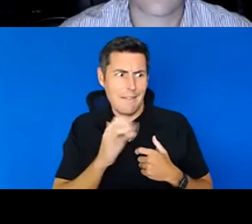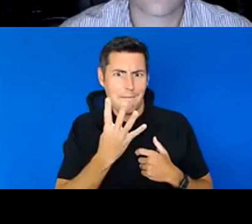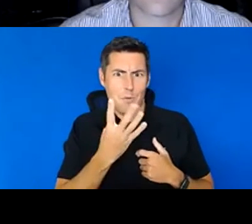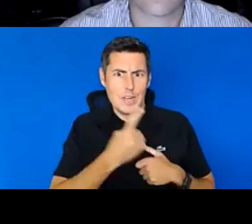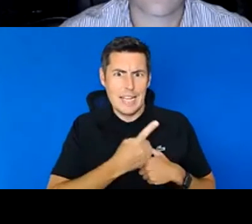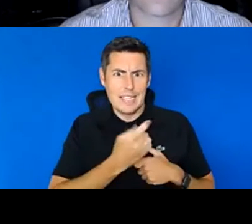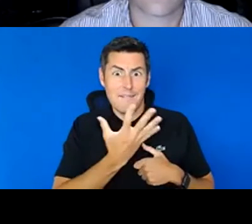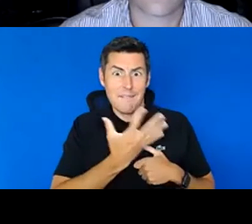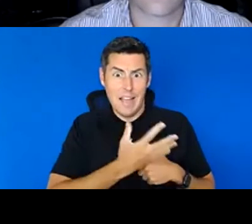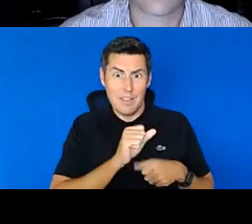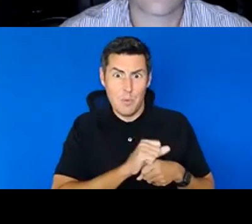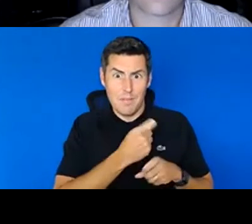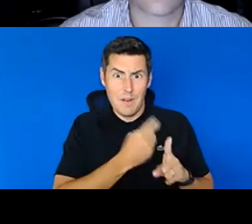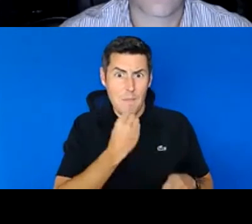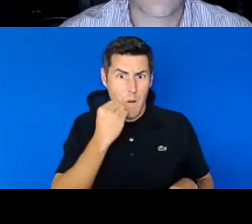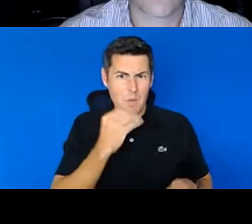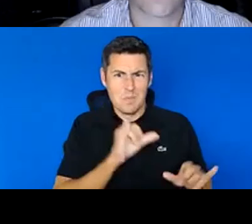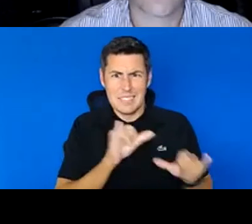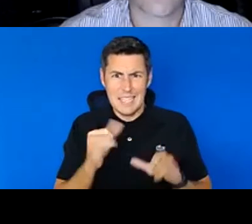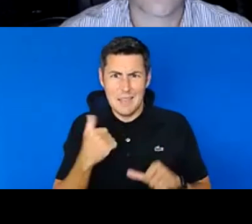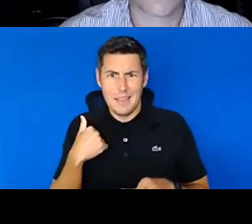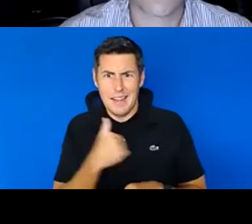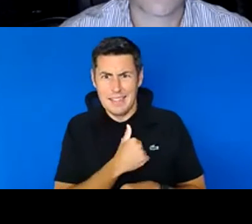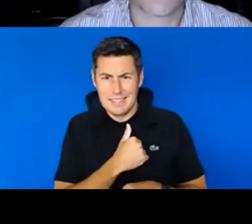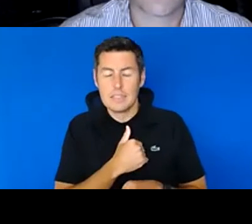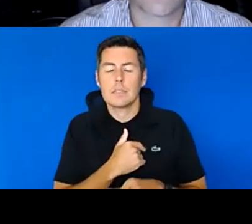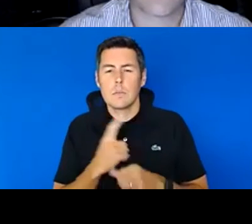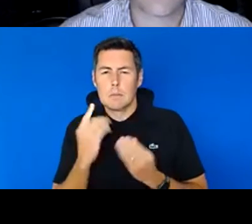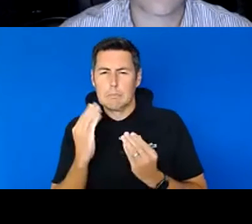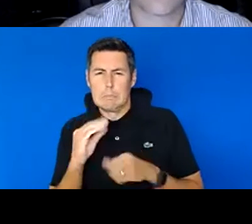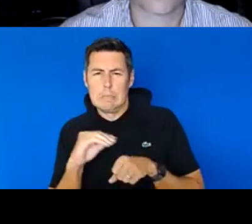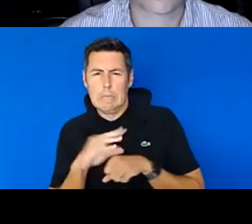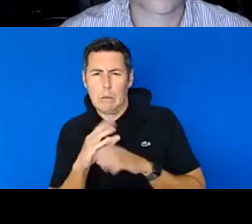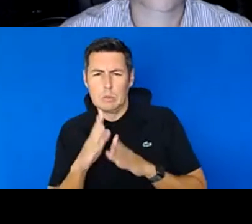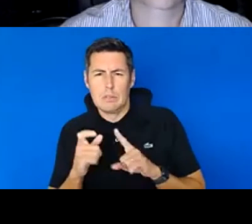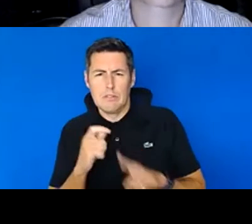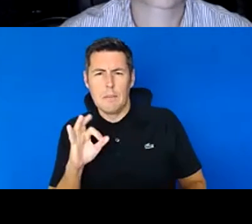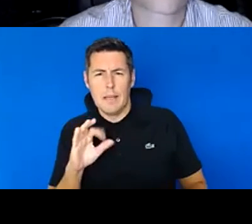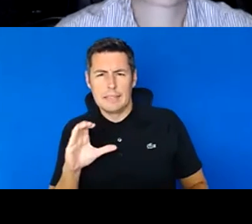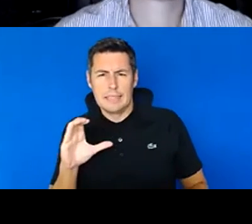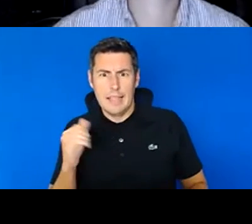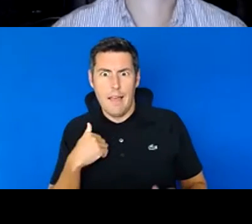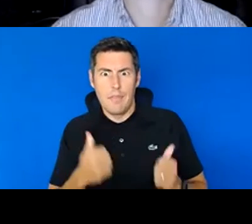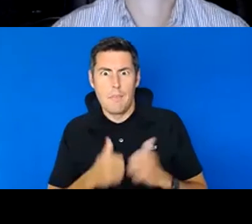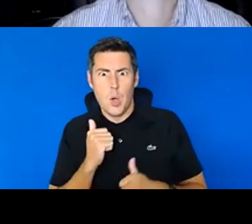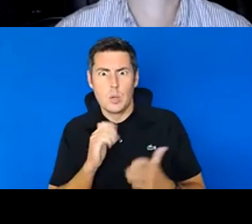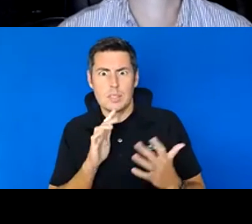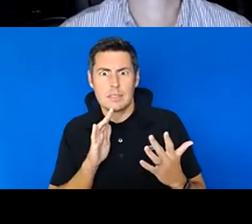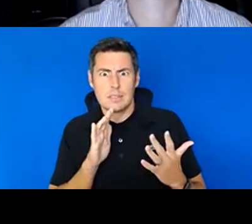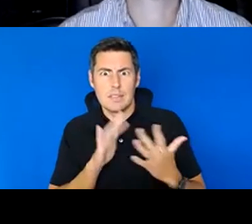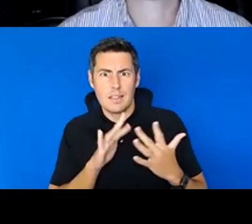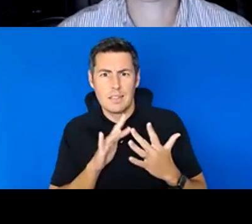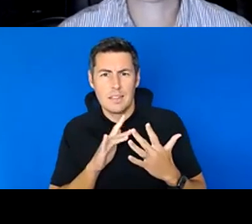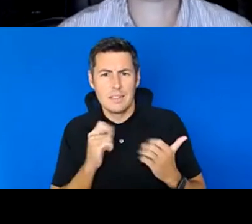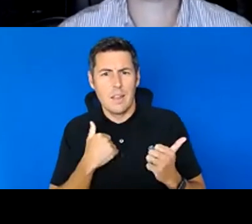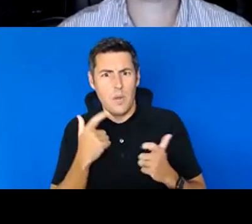just jump in here and say, counselors at FCC have the most contact, and our monies are shared with everybody. And I really want to thank our new department